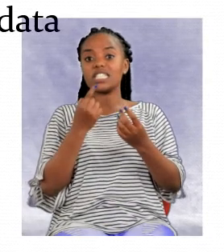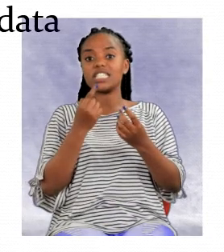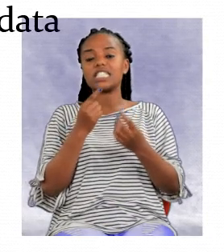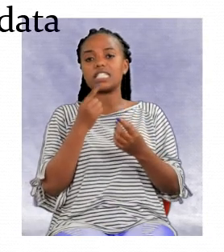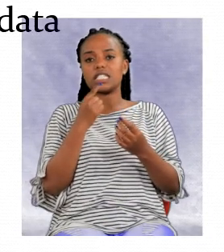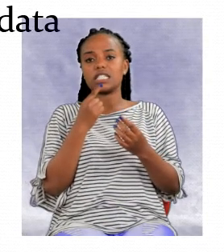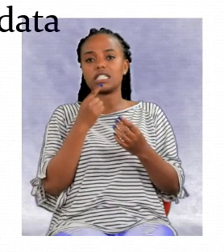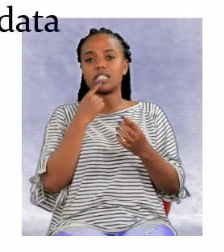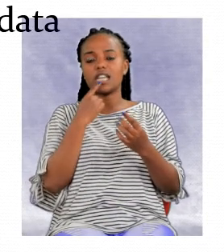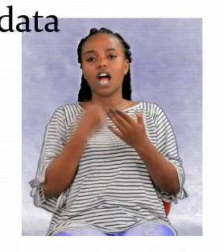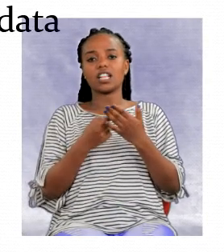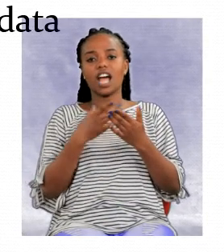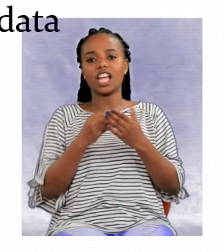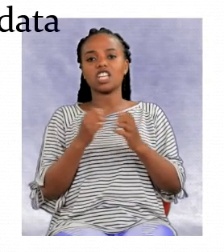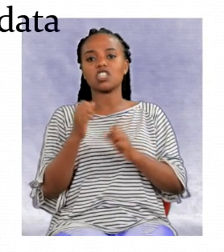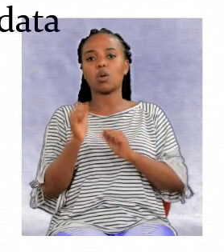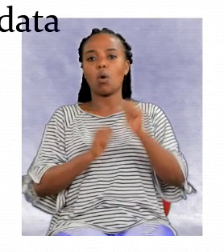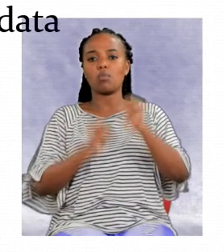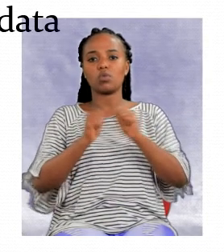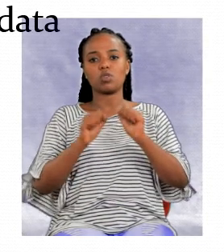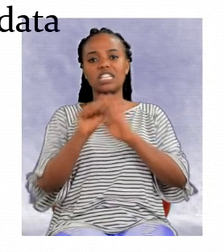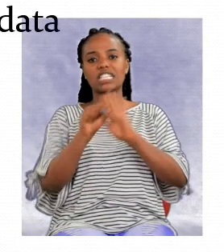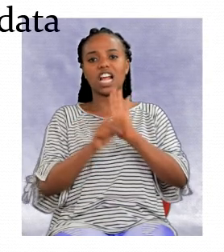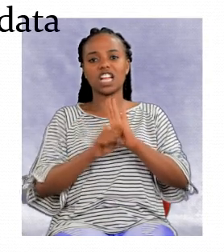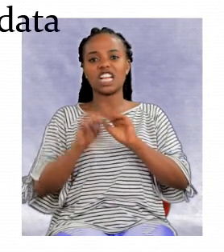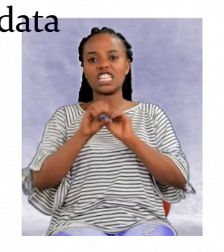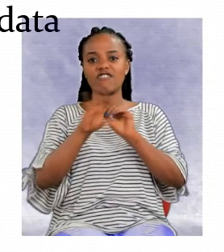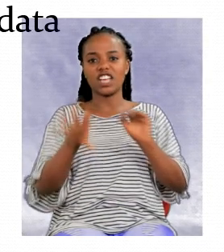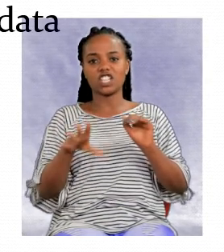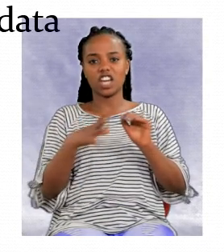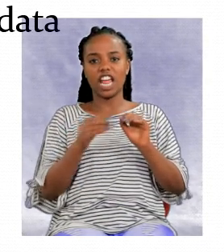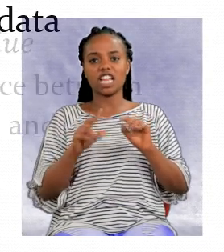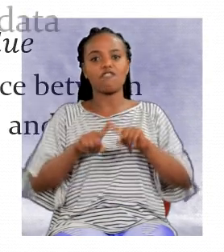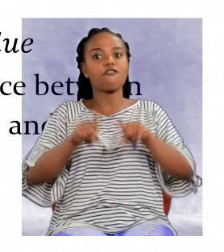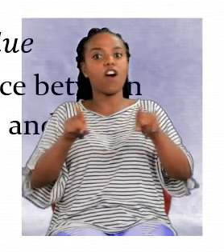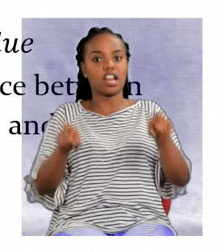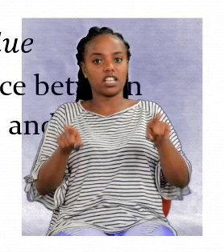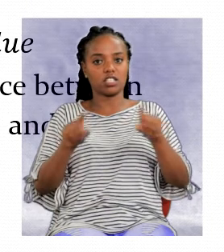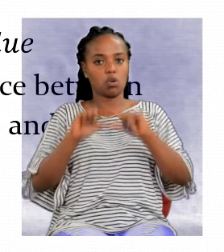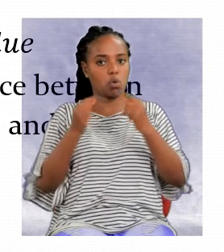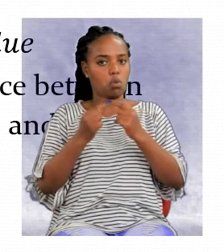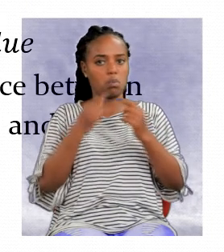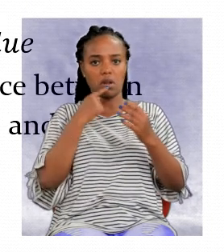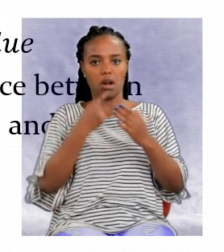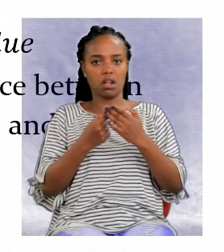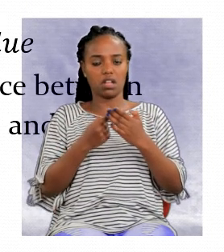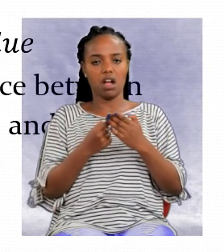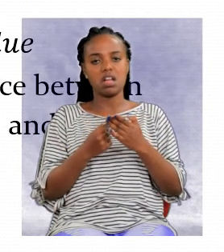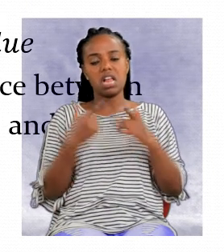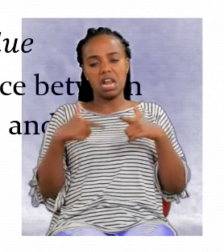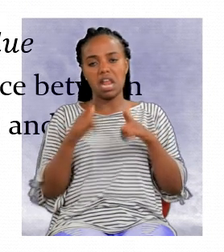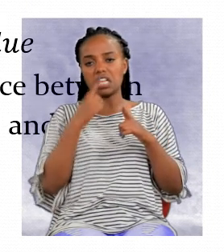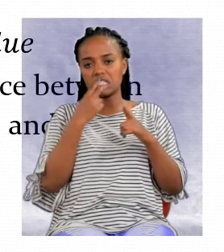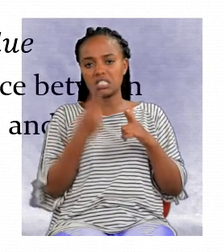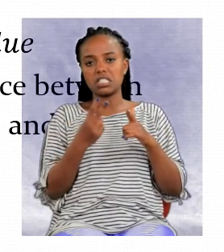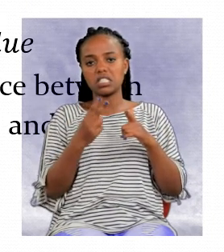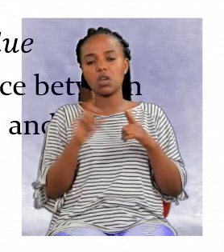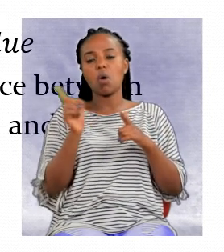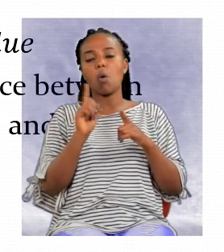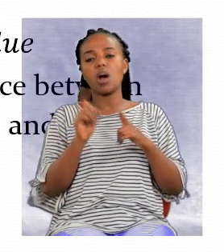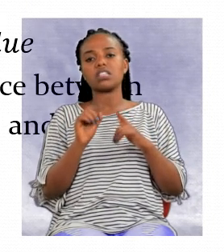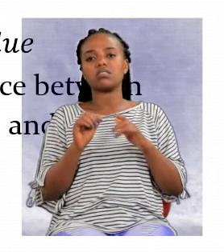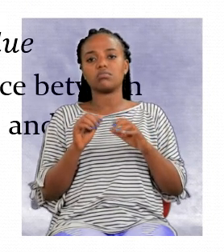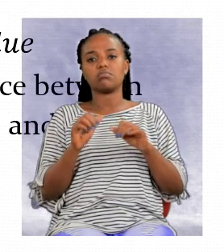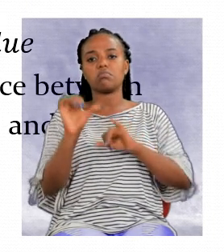compute standard deviation and variance also for group data. Let's see what measures of dispersion